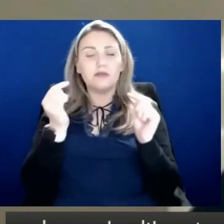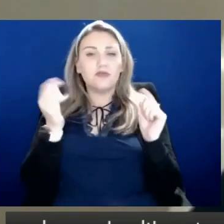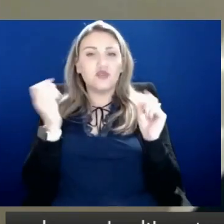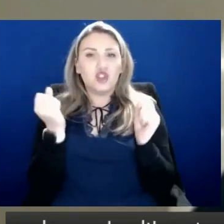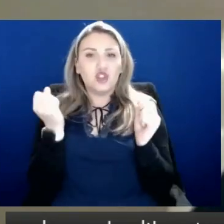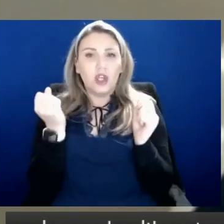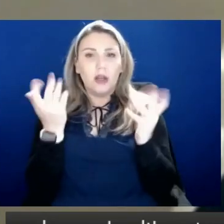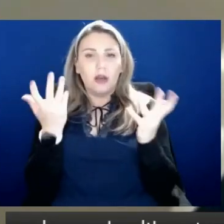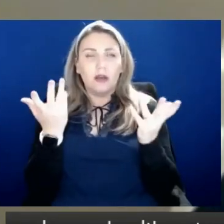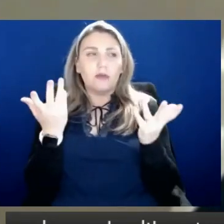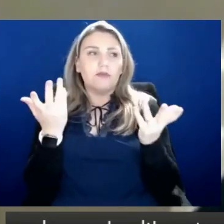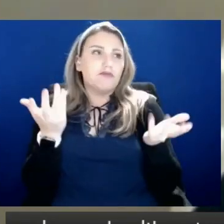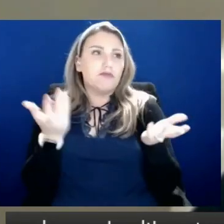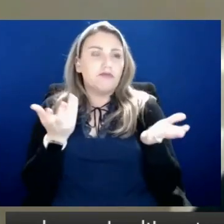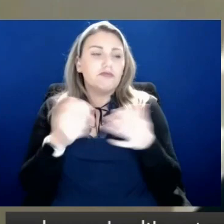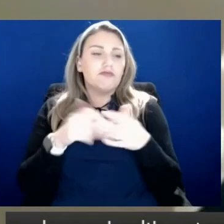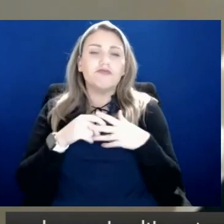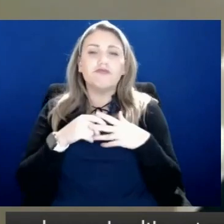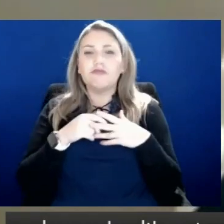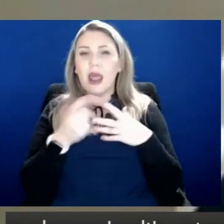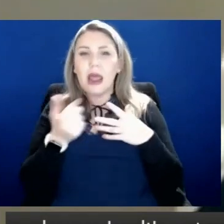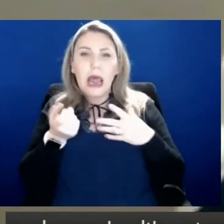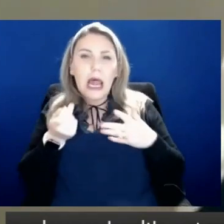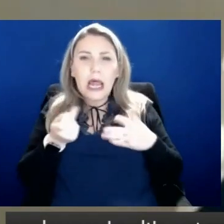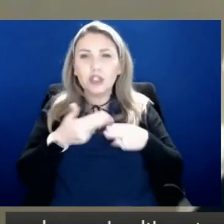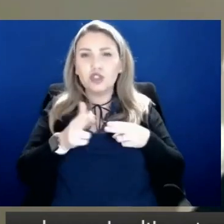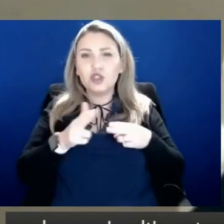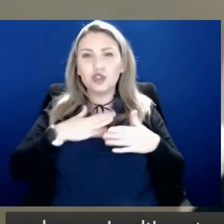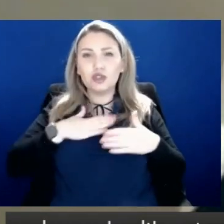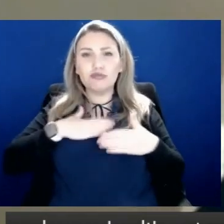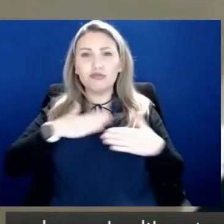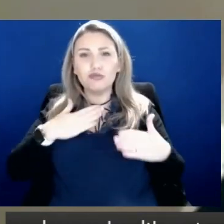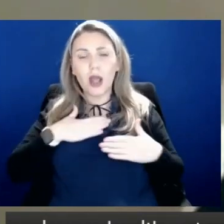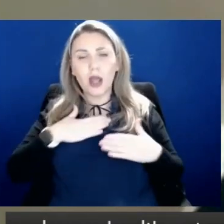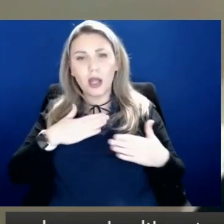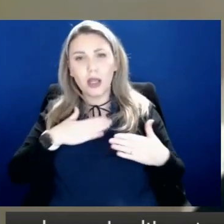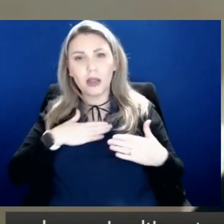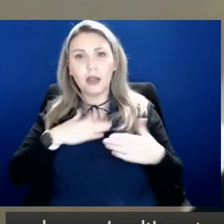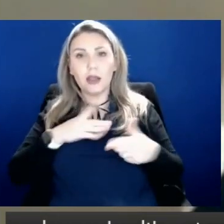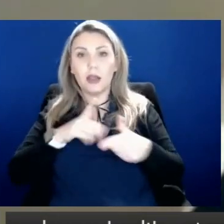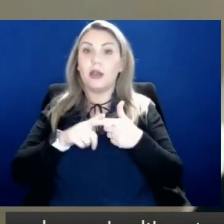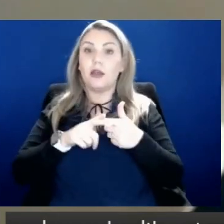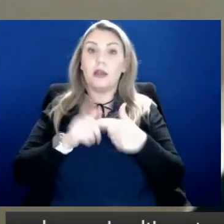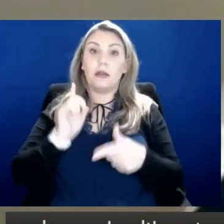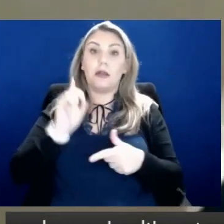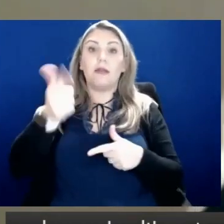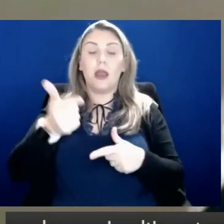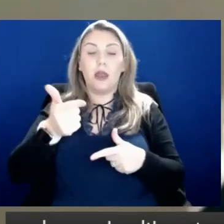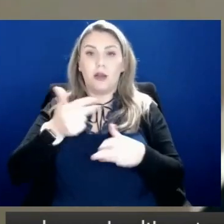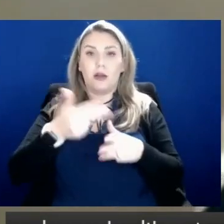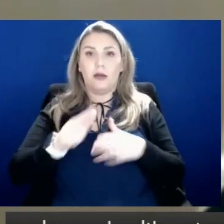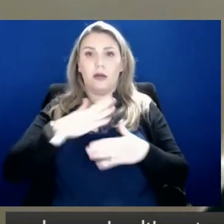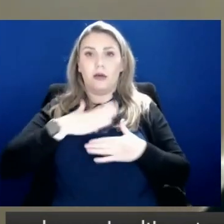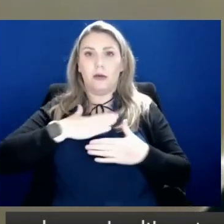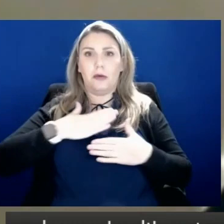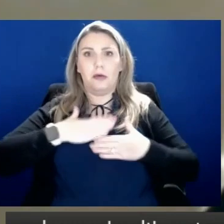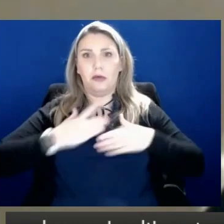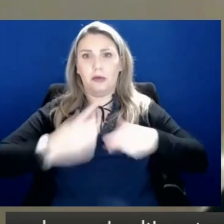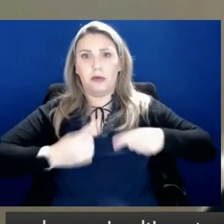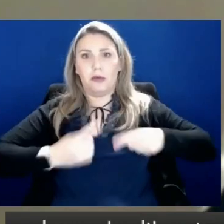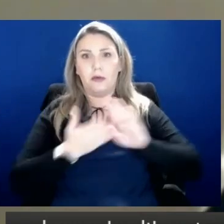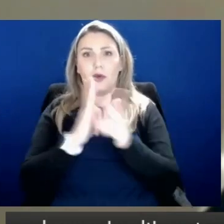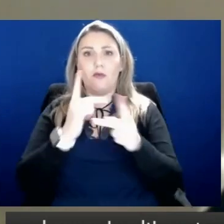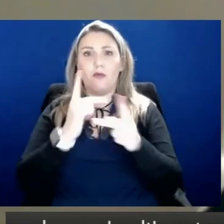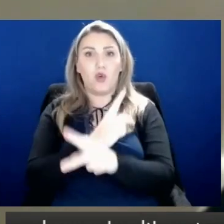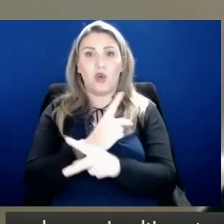and a little bit of shortness of breath. And then later on, the shortness of breath got worse, but I was never